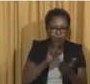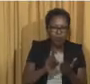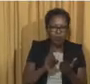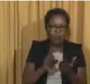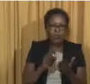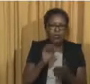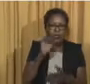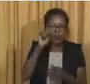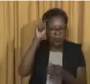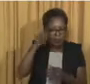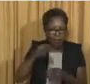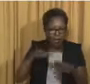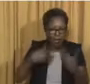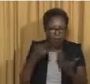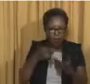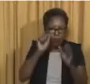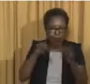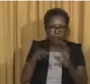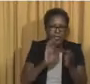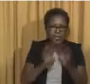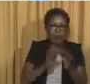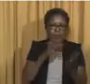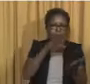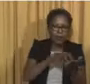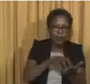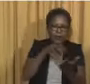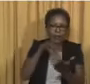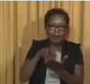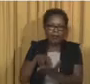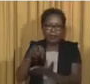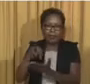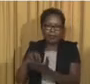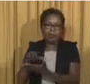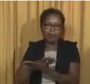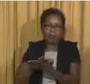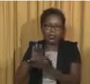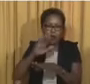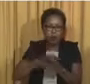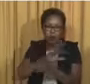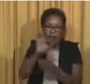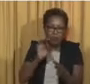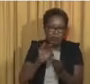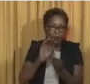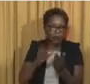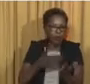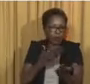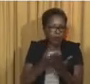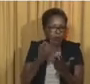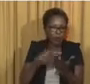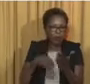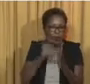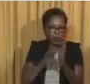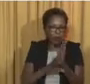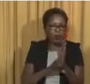on case-by-case basis on whether a particular provision of the Constitution is